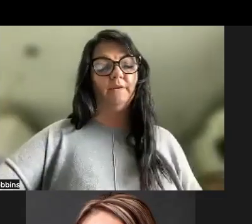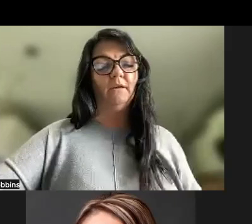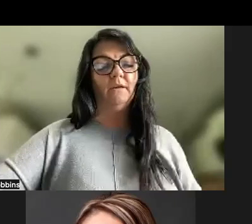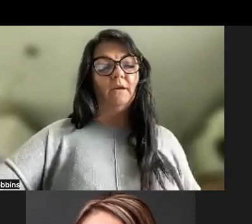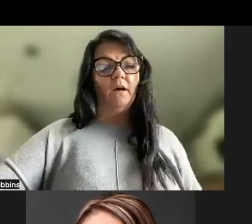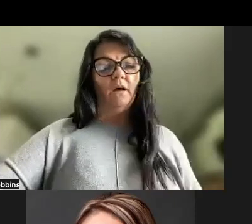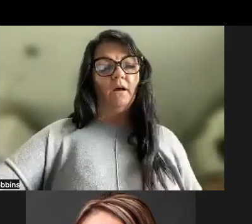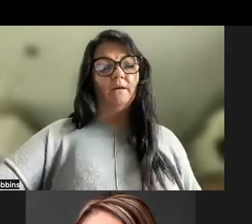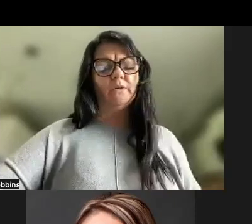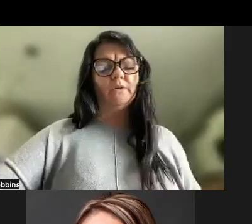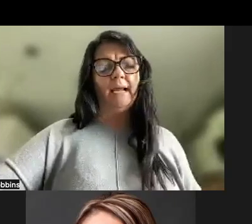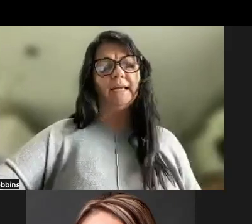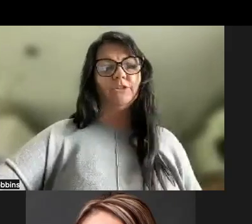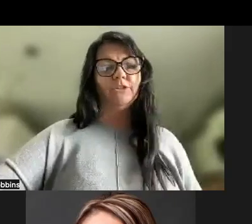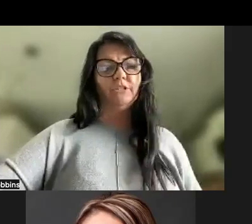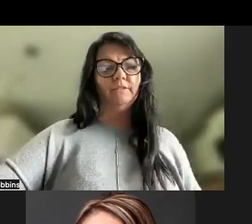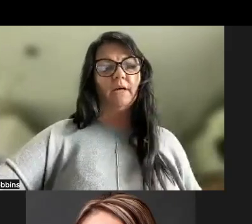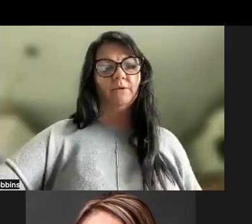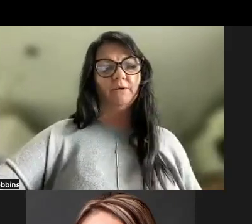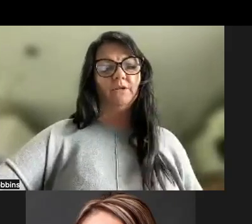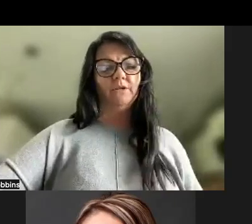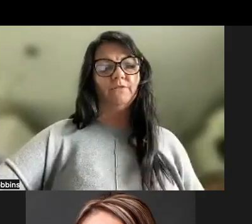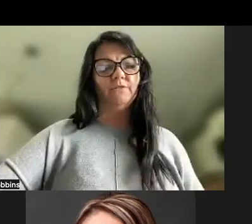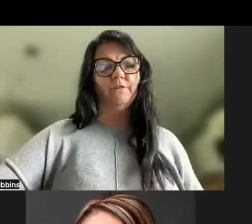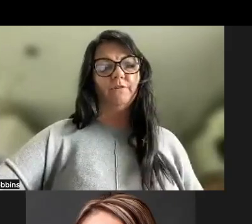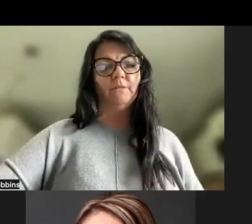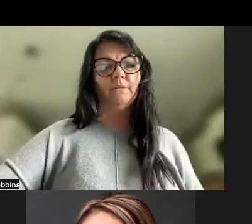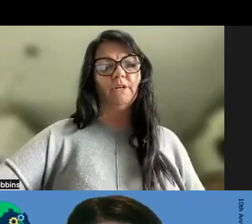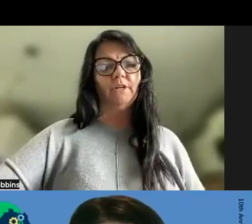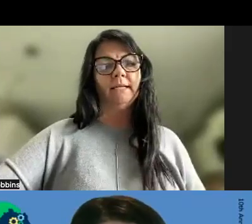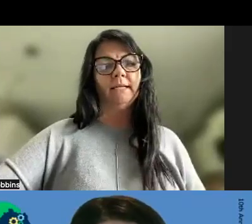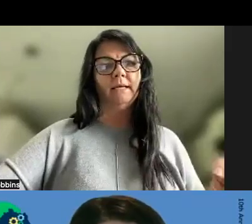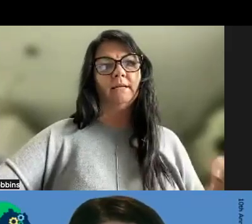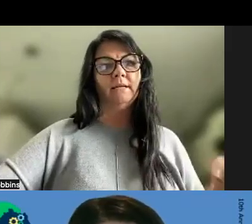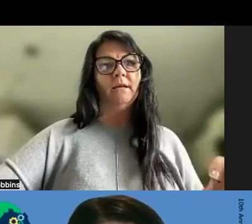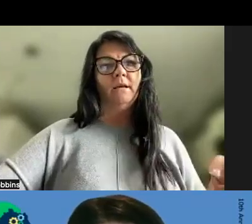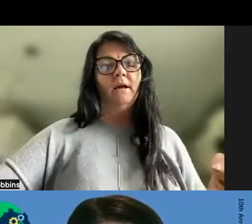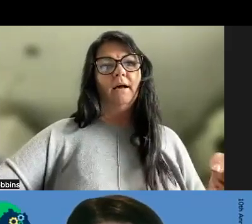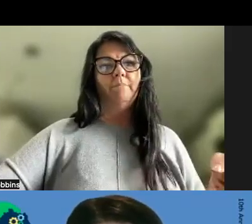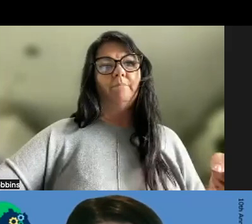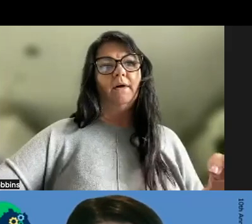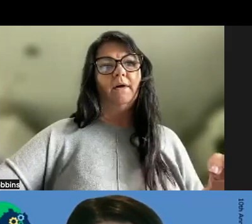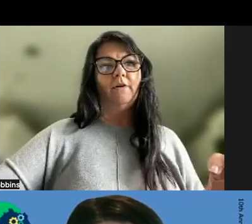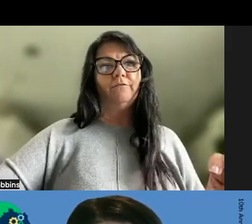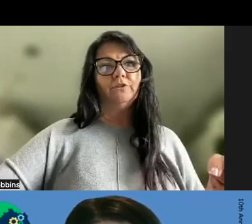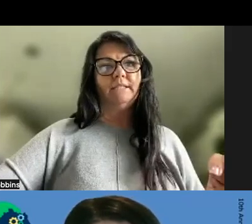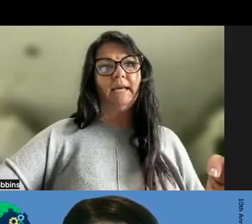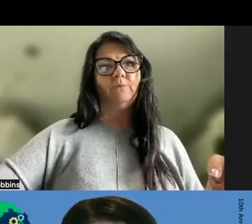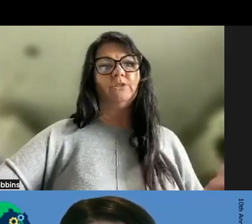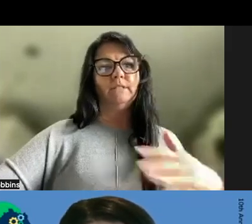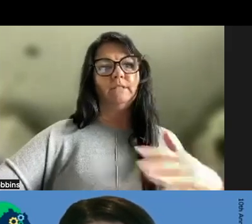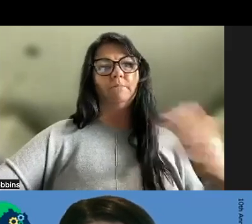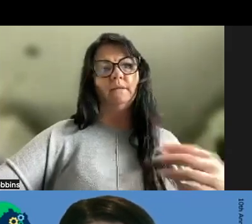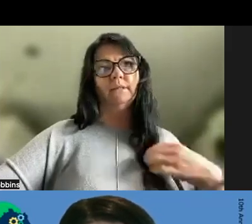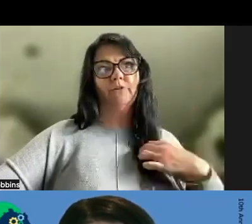specific grant initiatives, opportunities for folks to be trained in mental health first aid, which